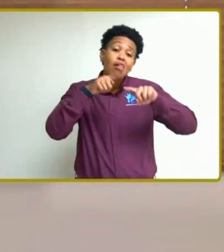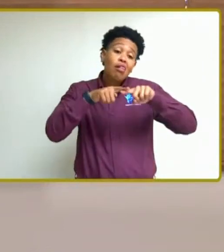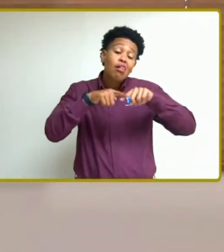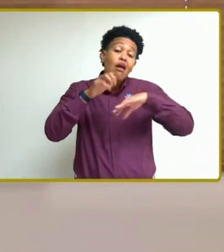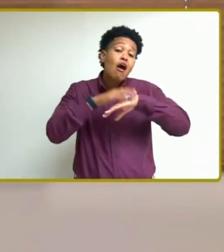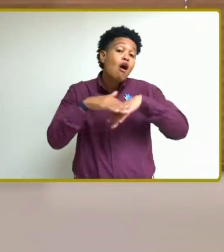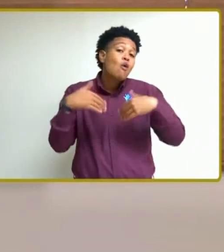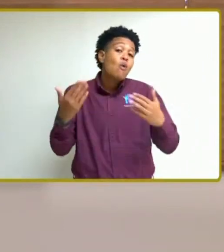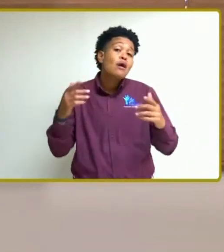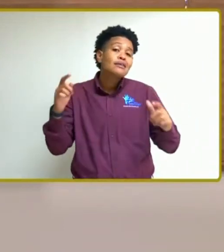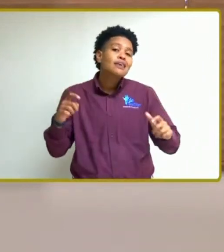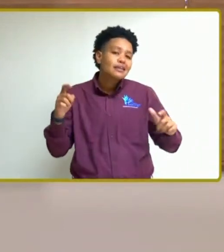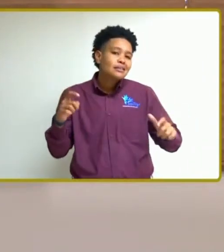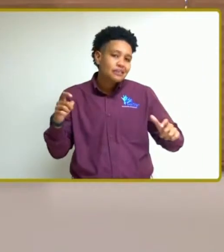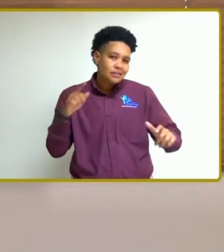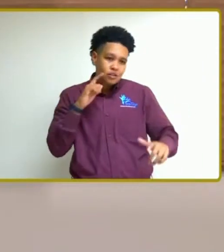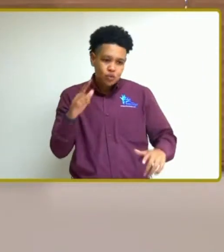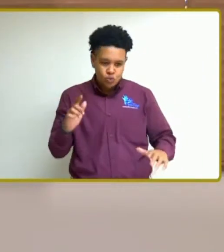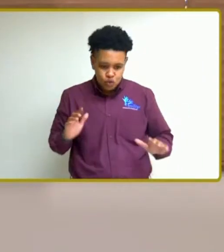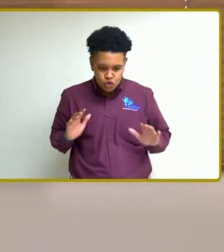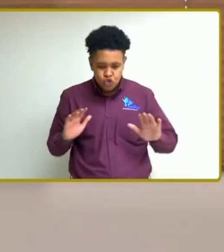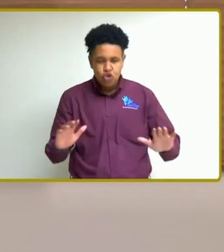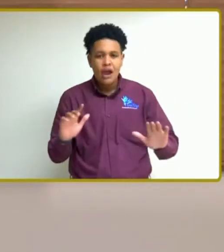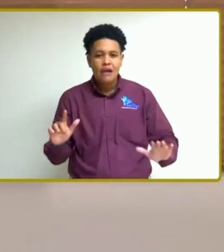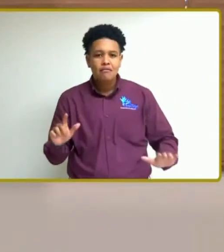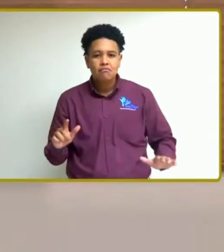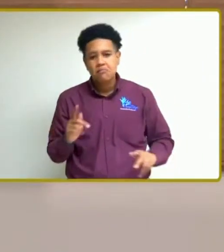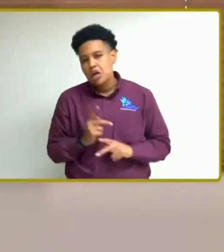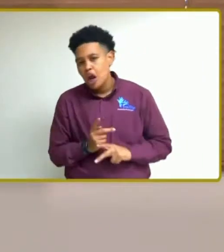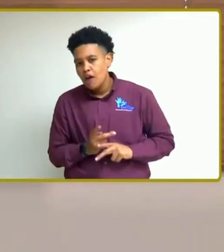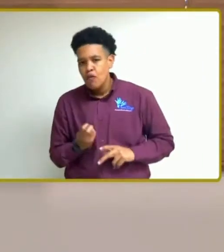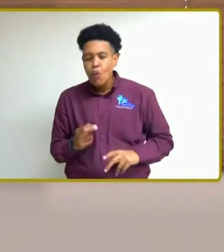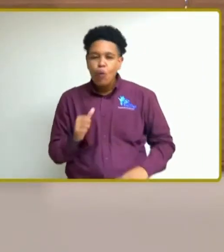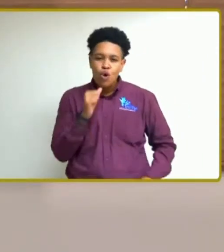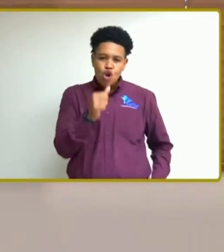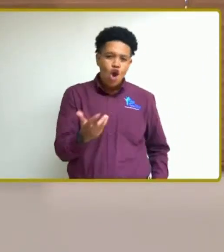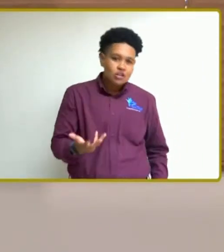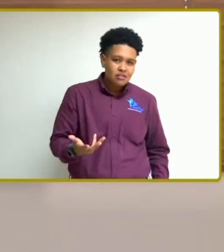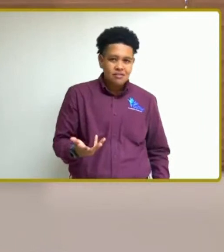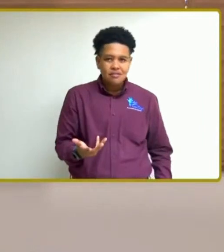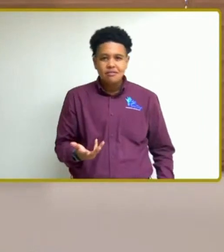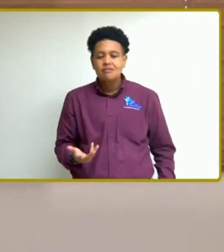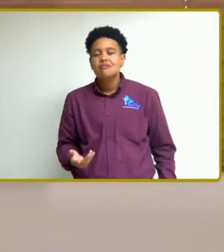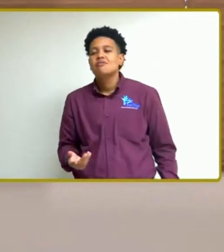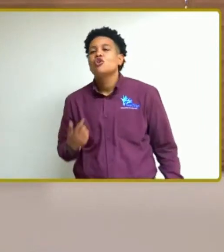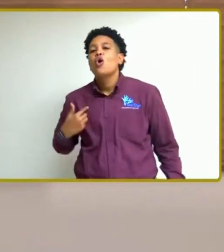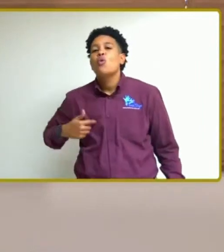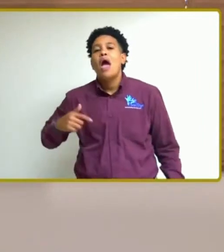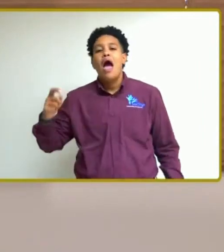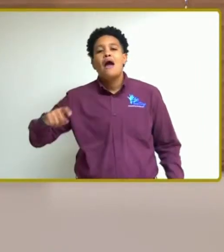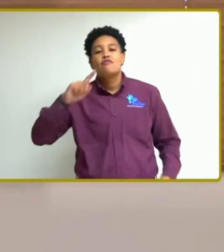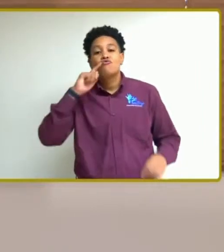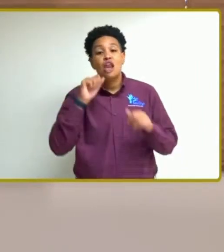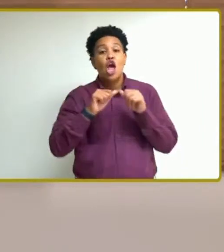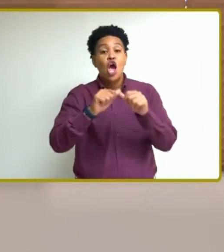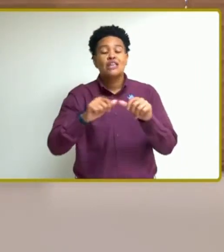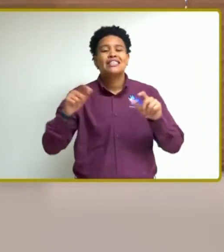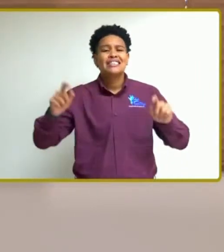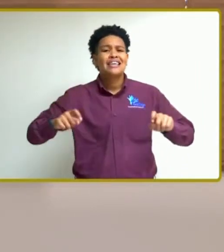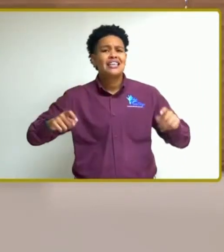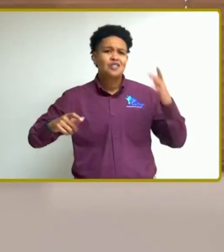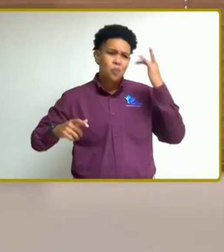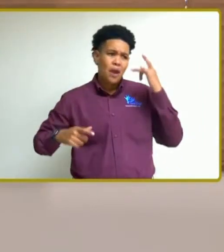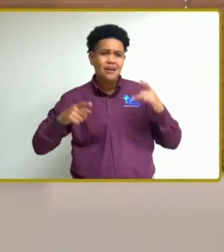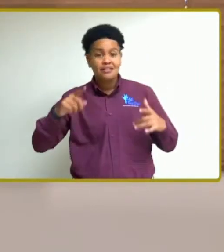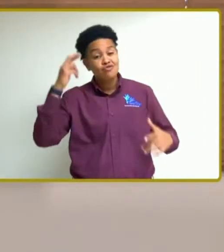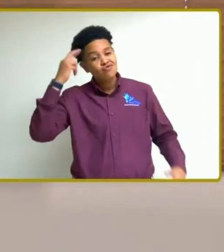on testing to drive taking precautions. And so we have to continue to test because of